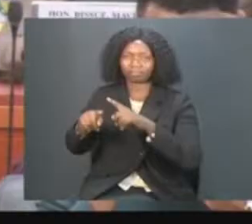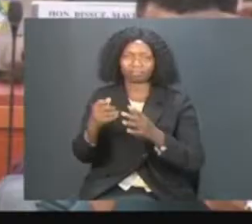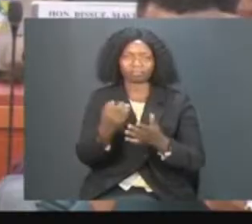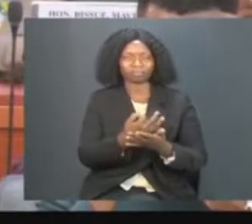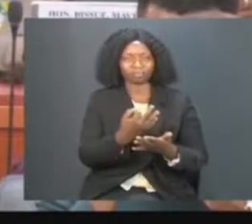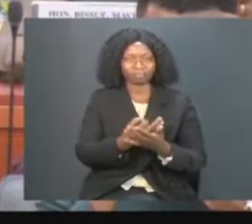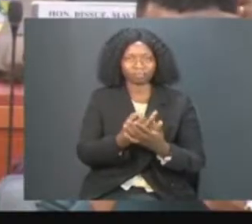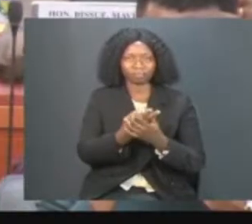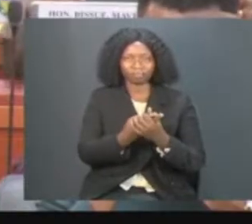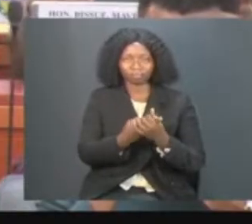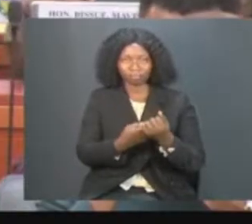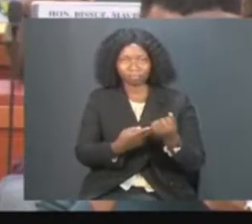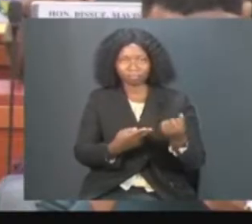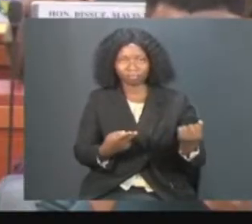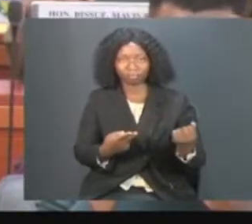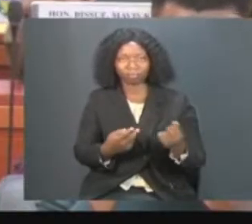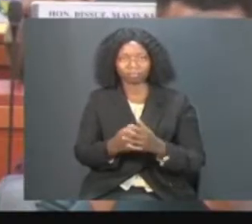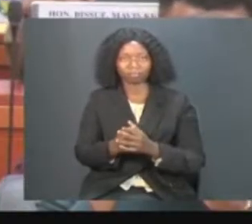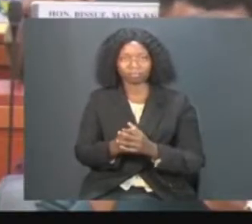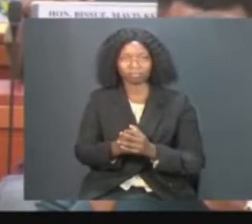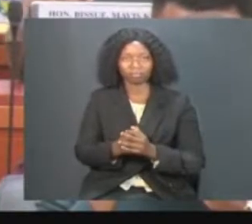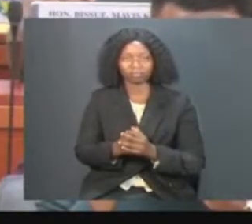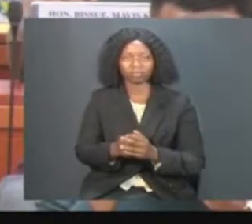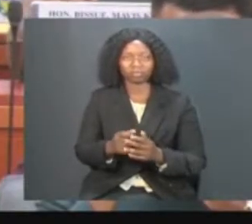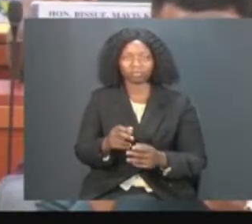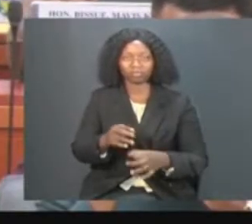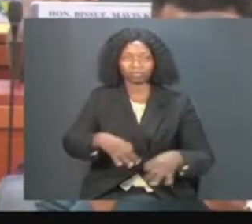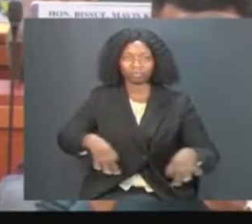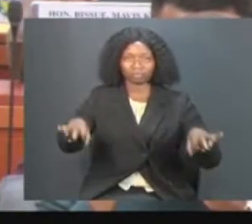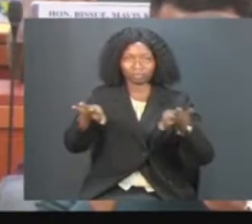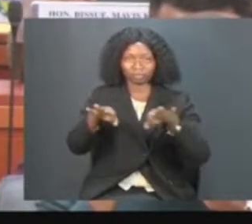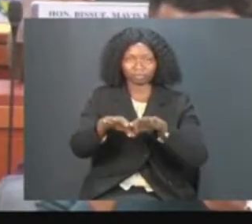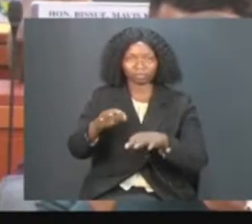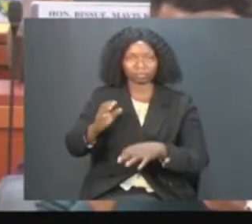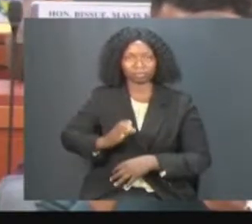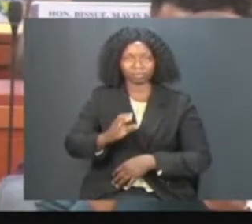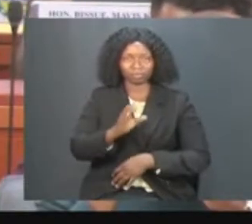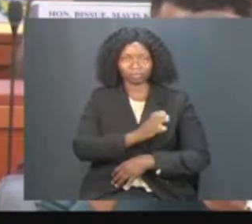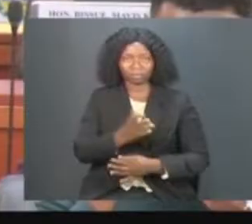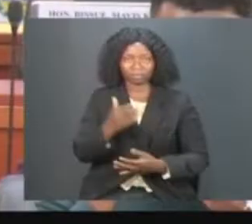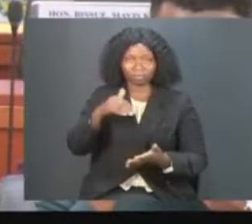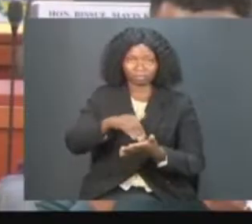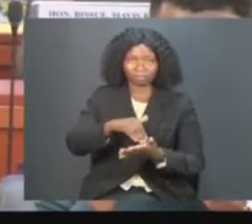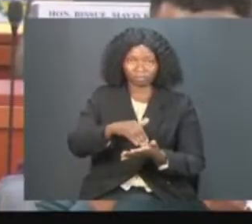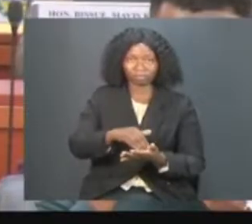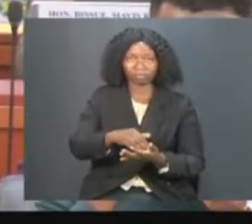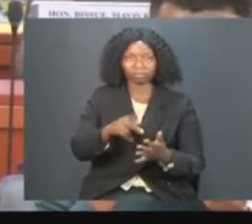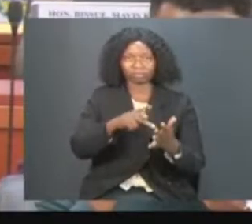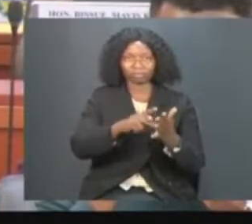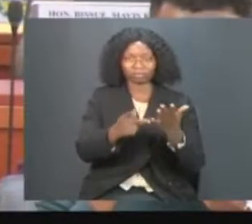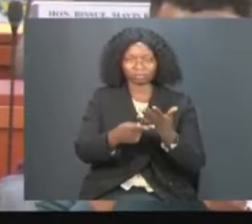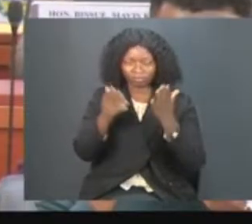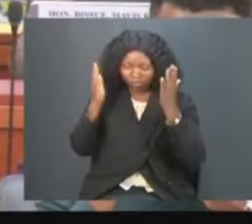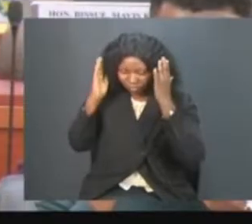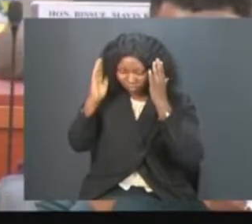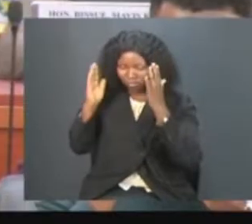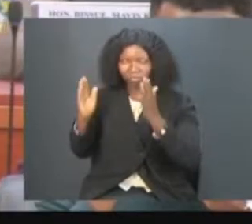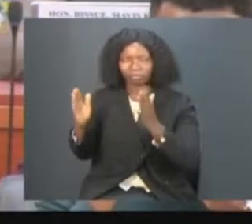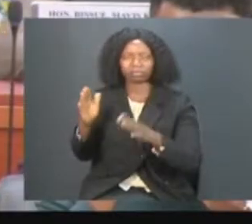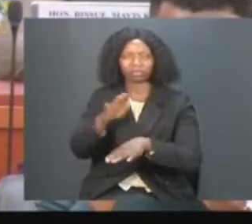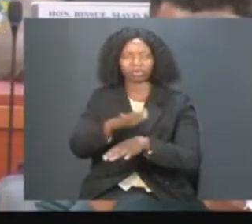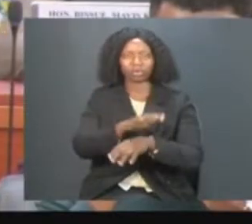both pragmatic and necessary. The committee further notes that the program focuses on